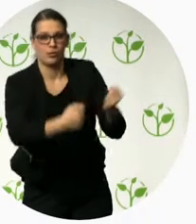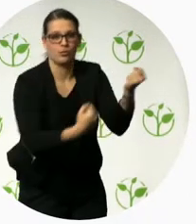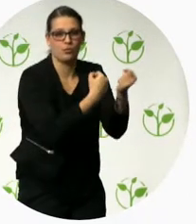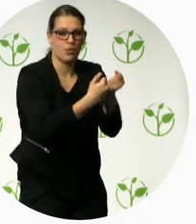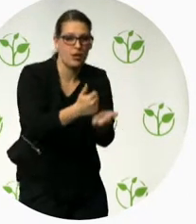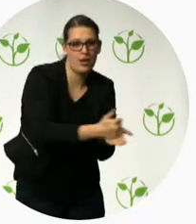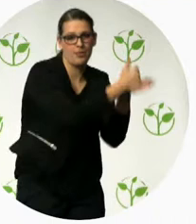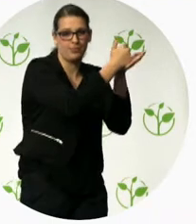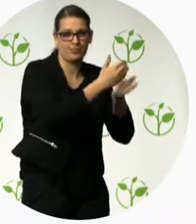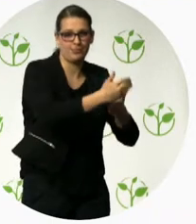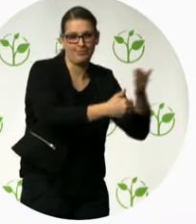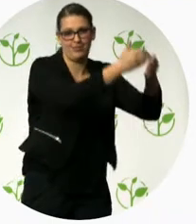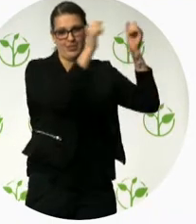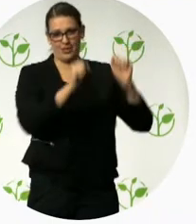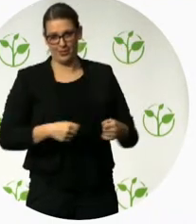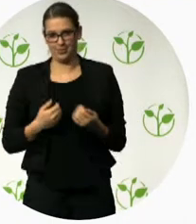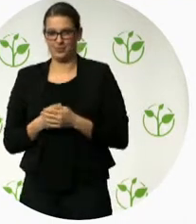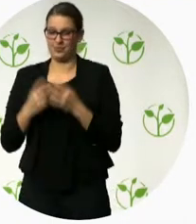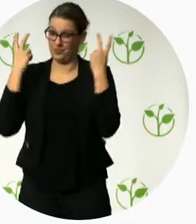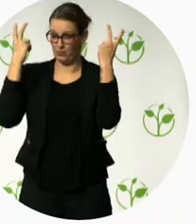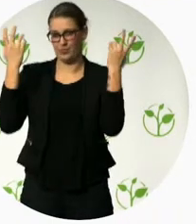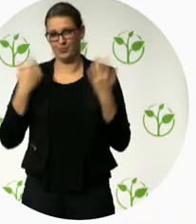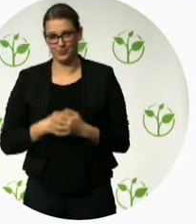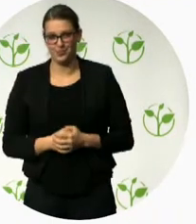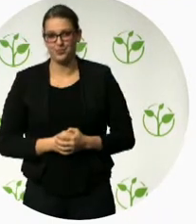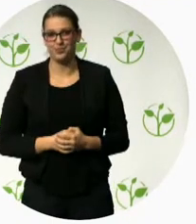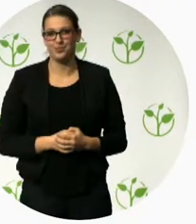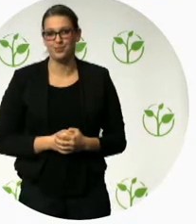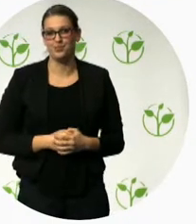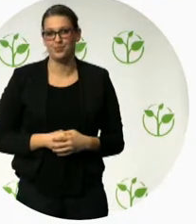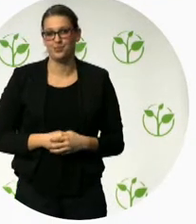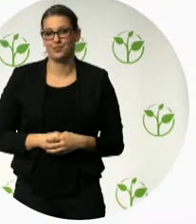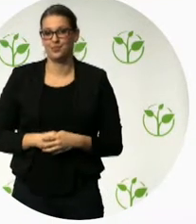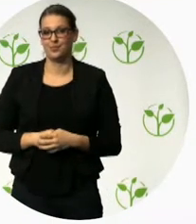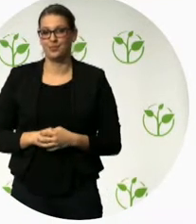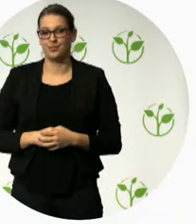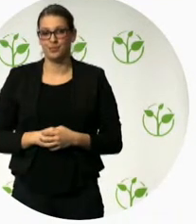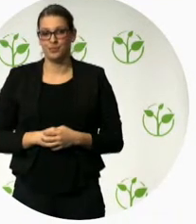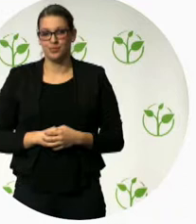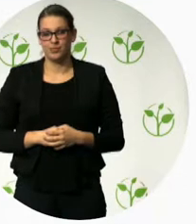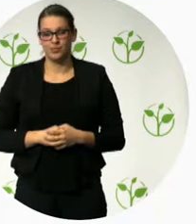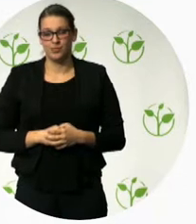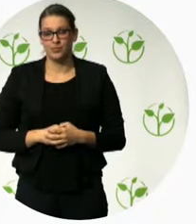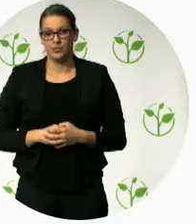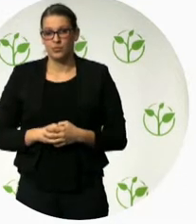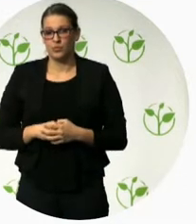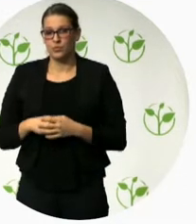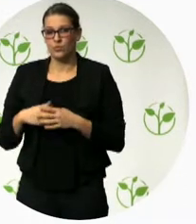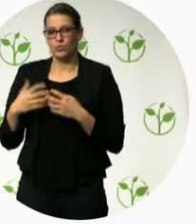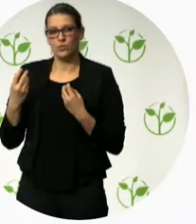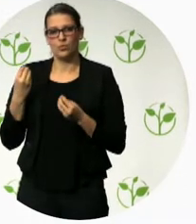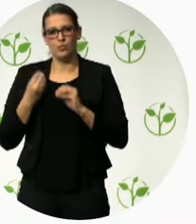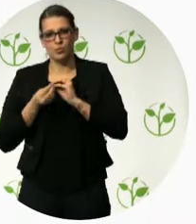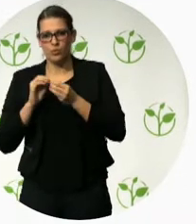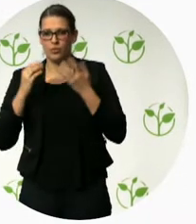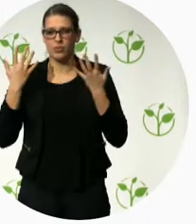governments are taking ownership, as my colleague from Sri Lanka said, you know, it's challenging political commitment, but it's growing. There